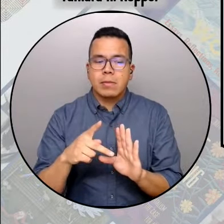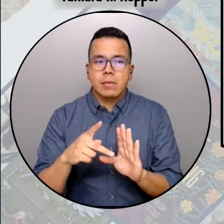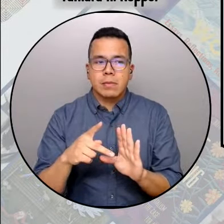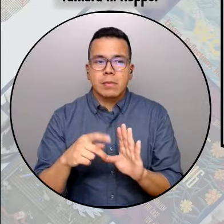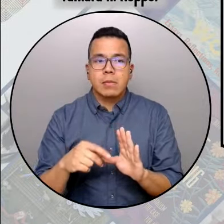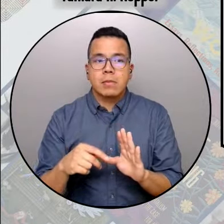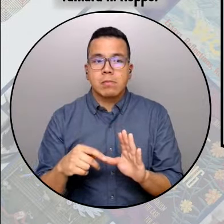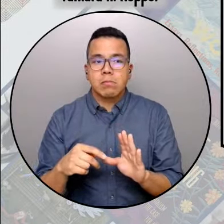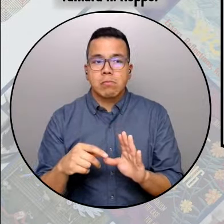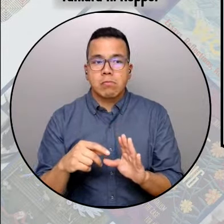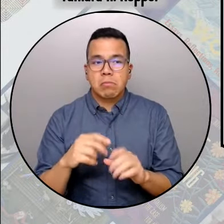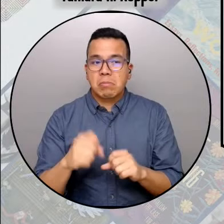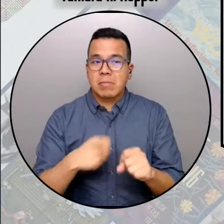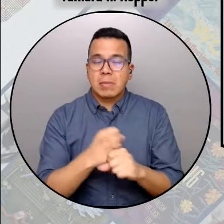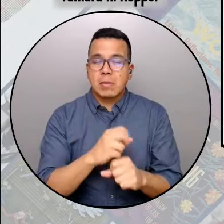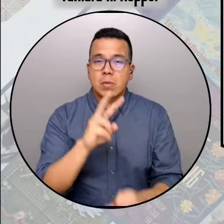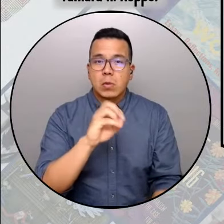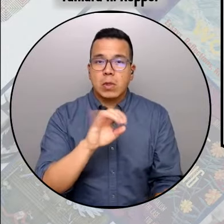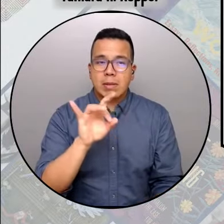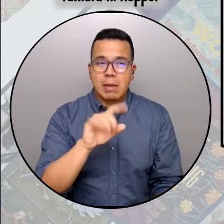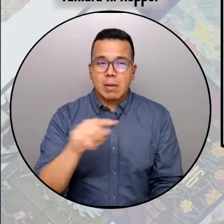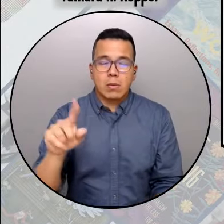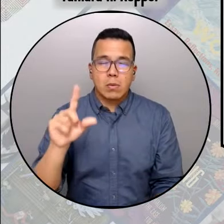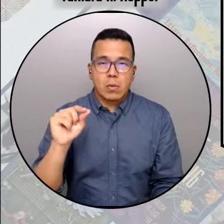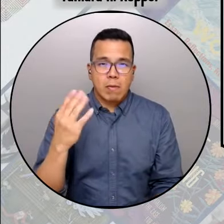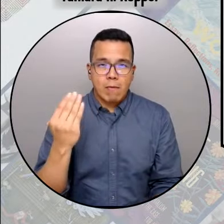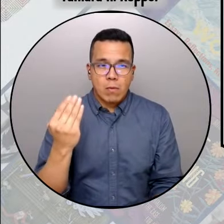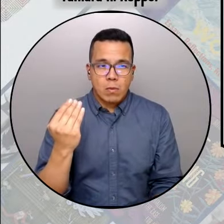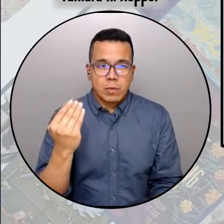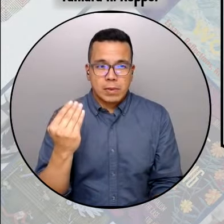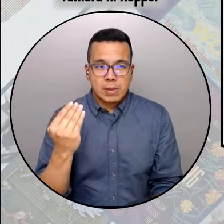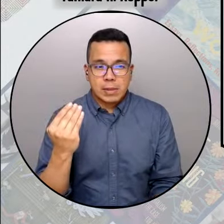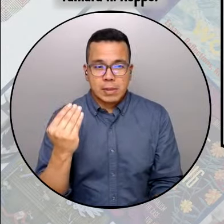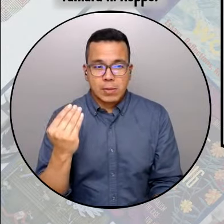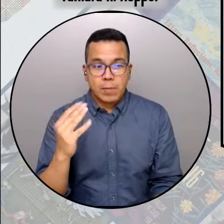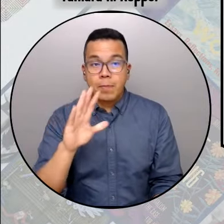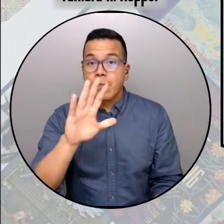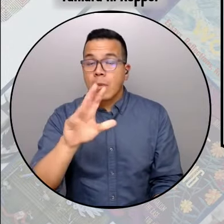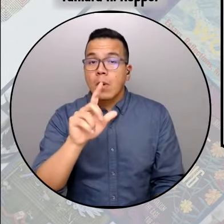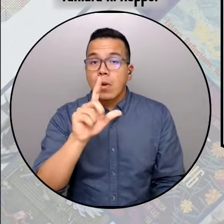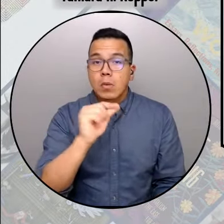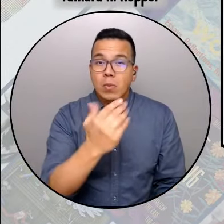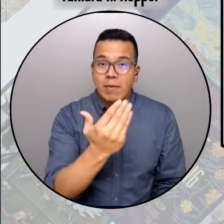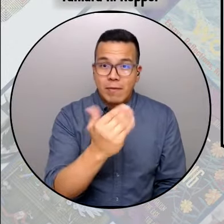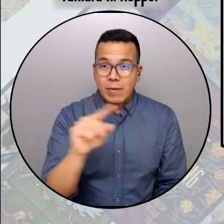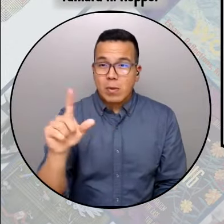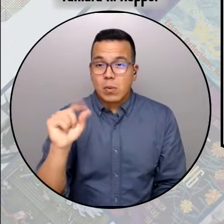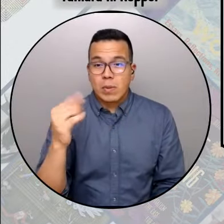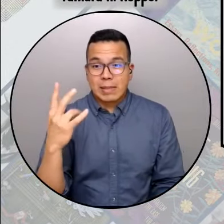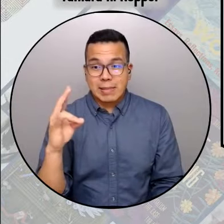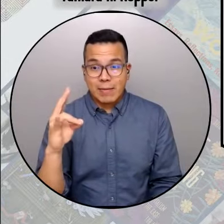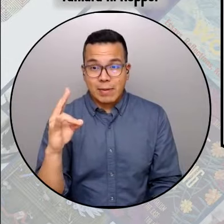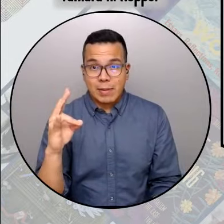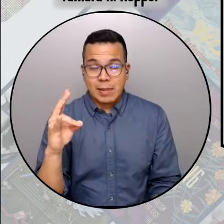these years. And then between 2015, 2017, President Obama,